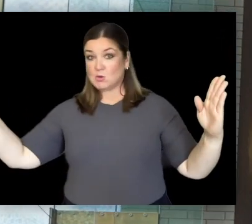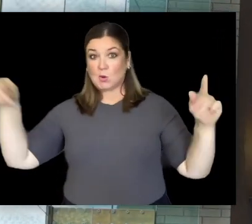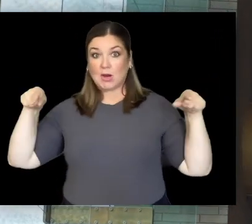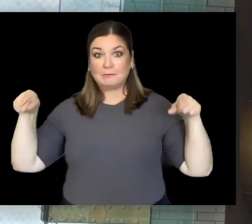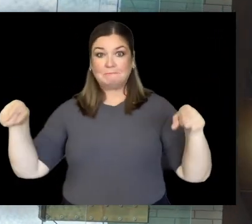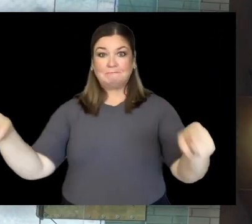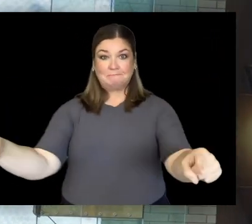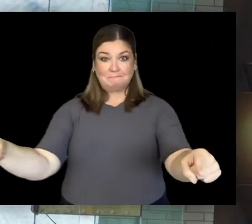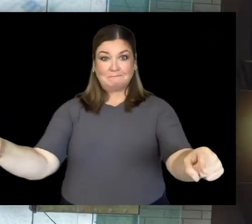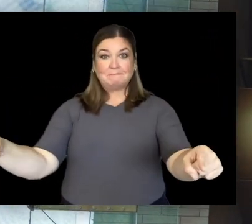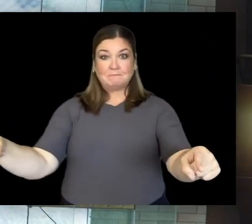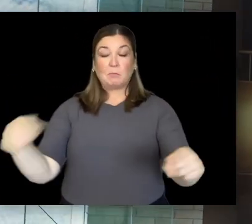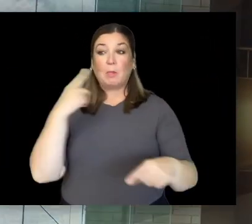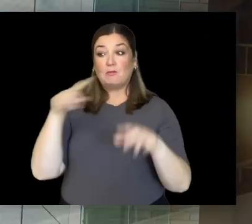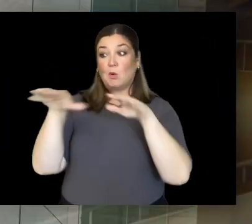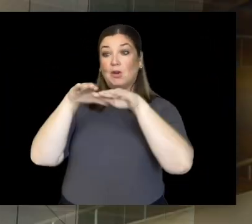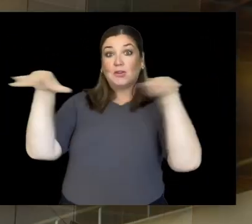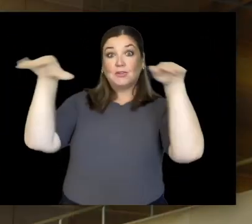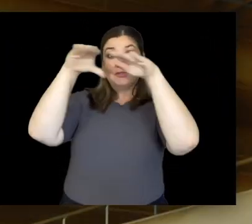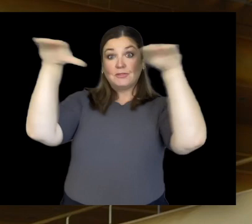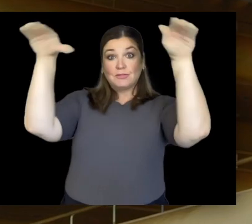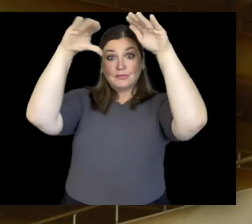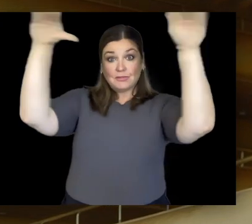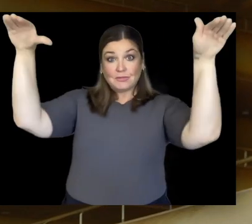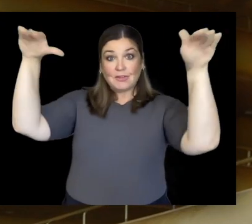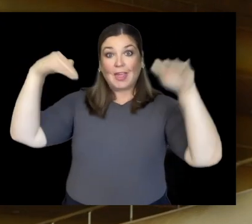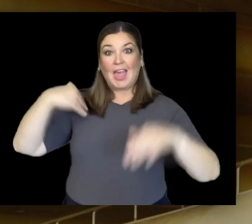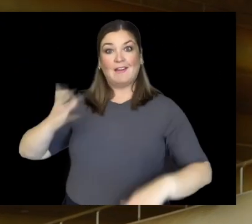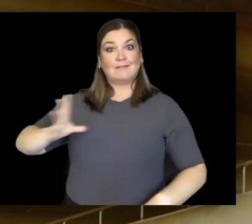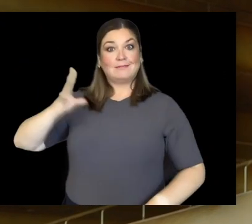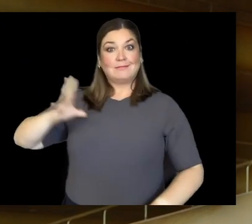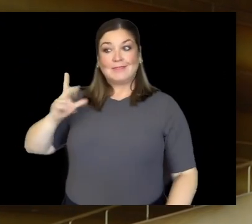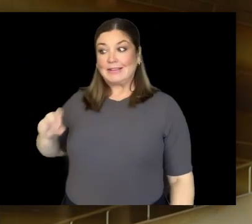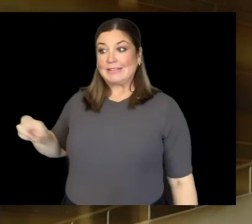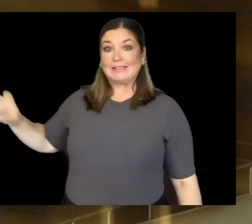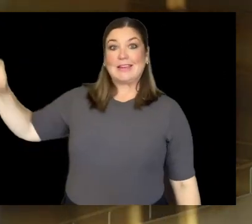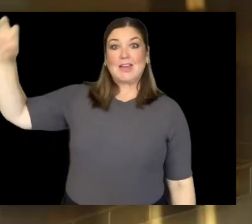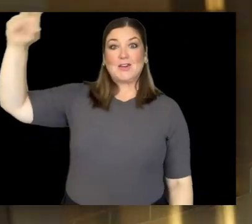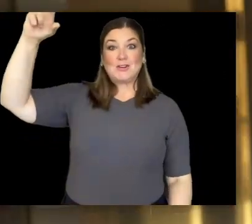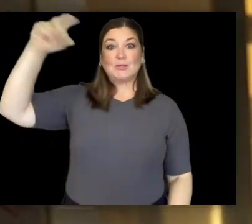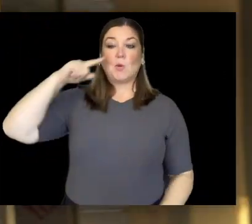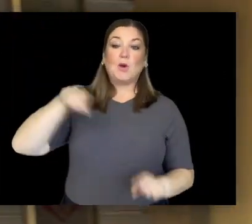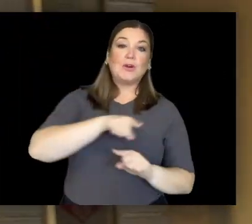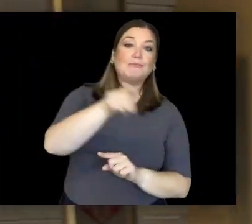To access the tiers, you can use the grand staircase in the main lobby or the elevator.